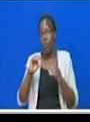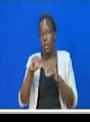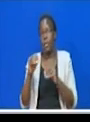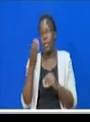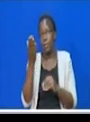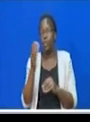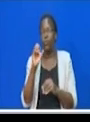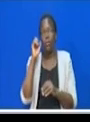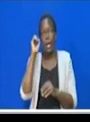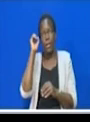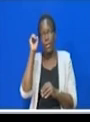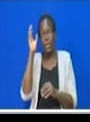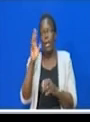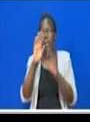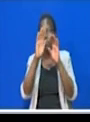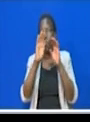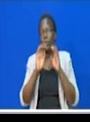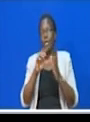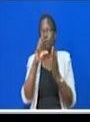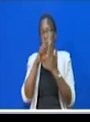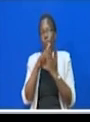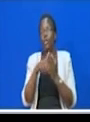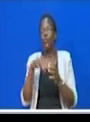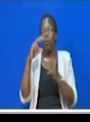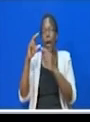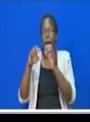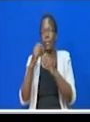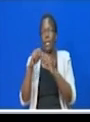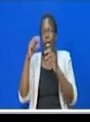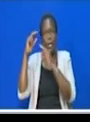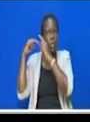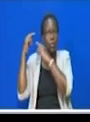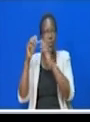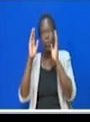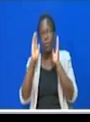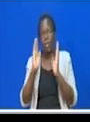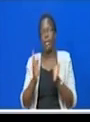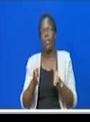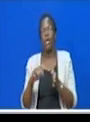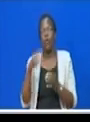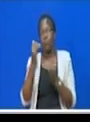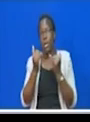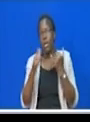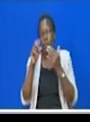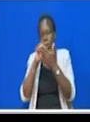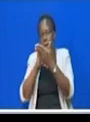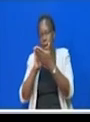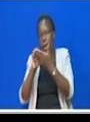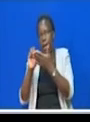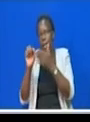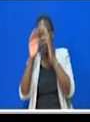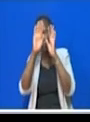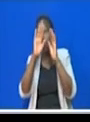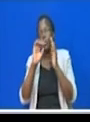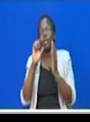understand the key words. So as historians, we need to underline the keywords or the key terms